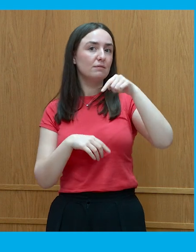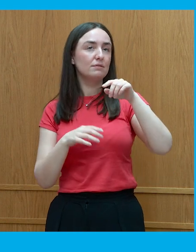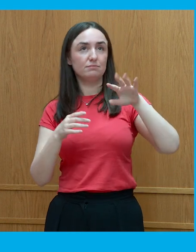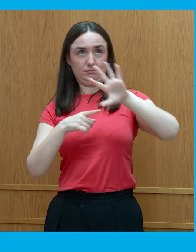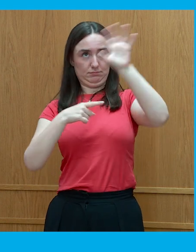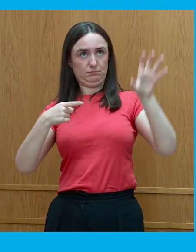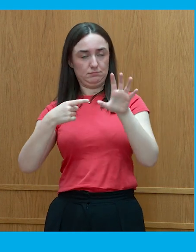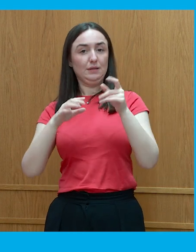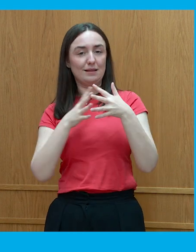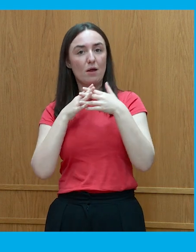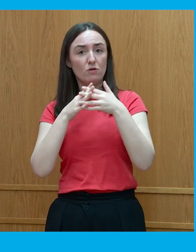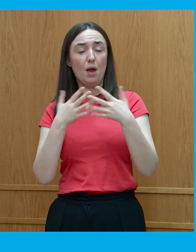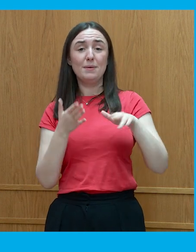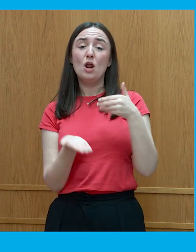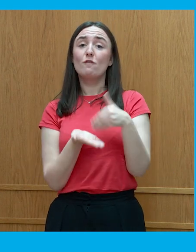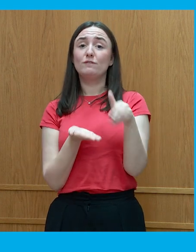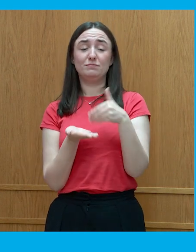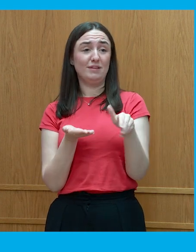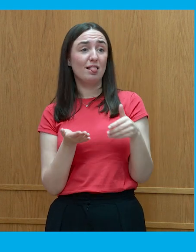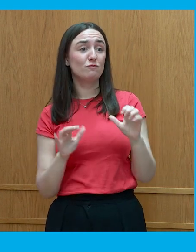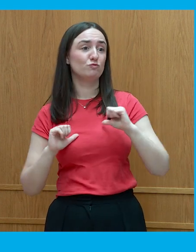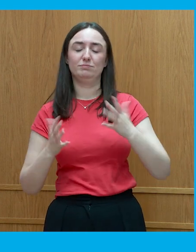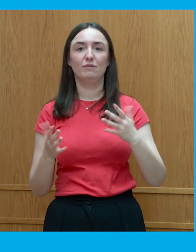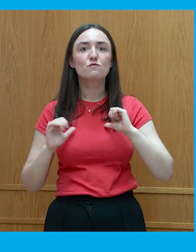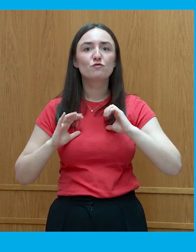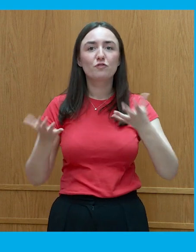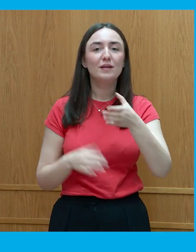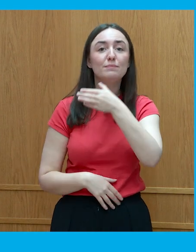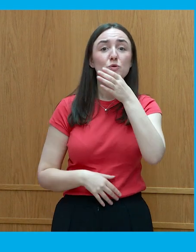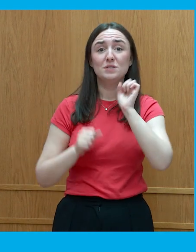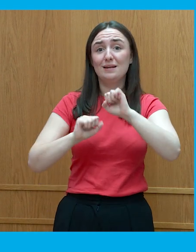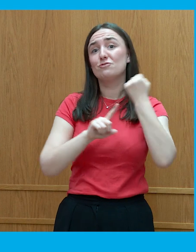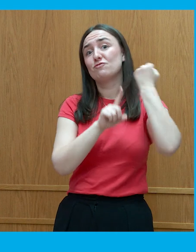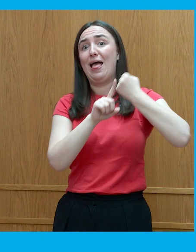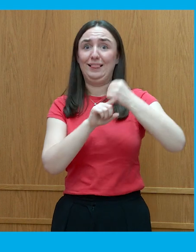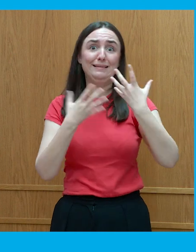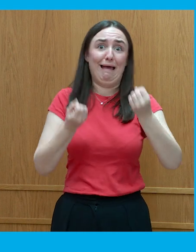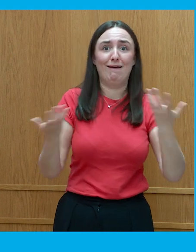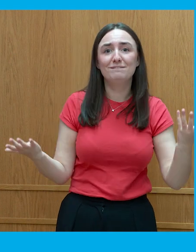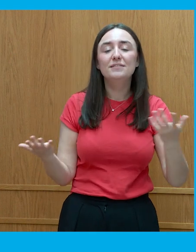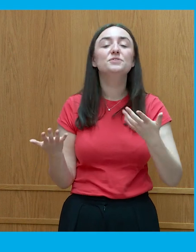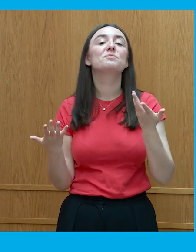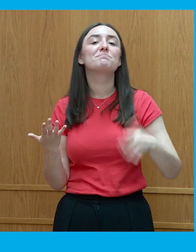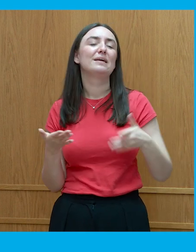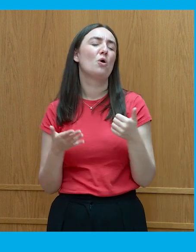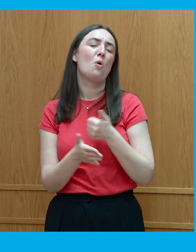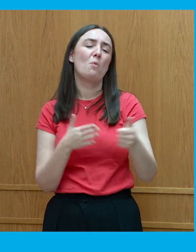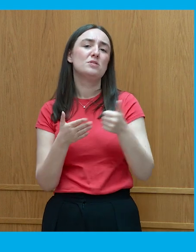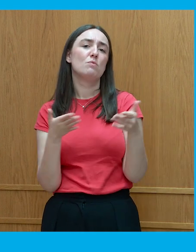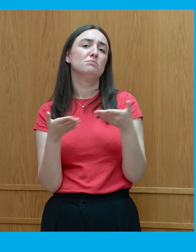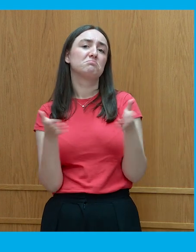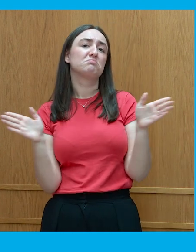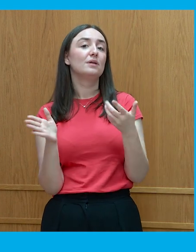free booze at his rallies. So, so we've always had a very open-ended sort of fundraising